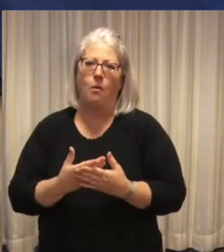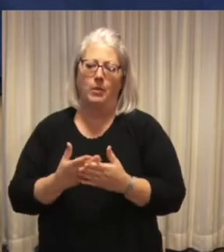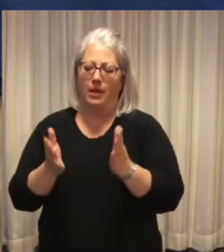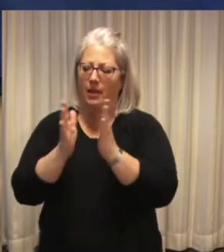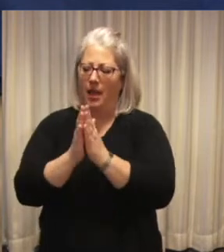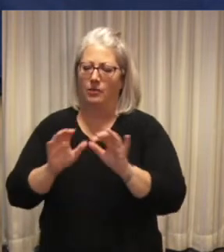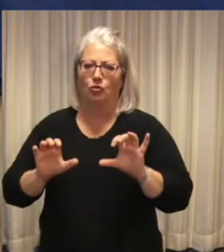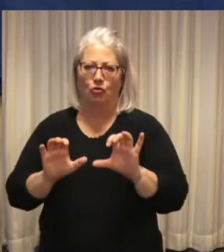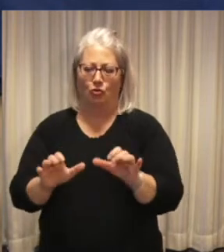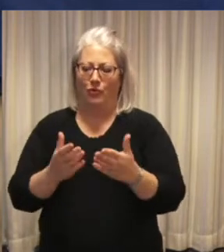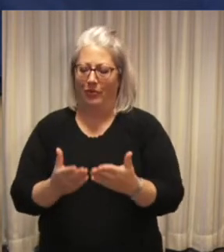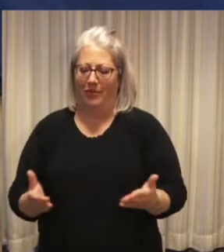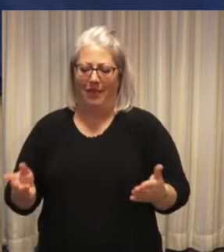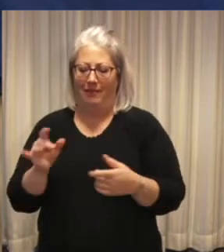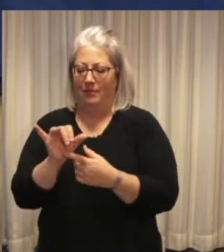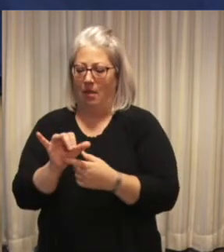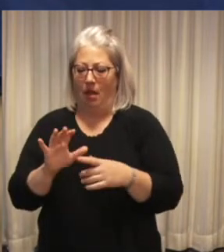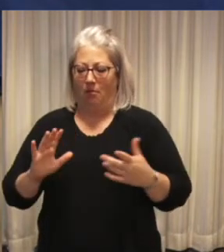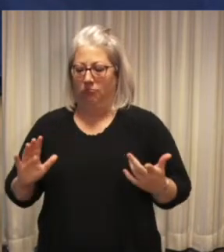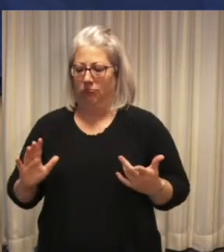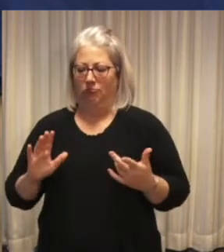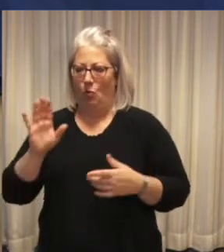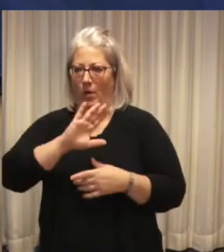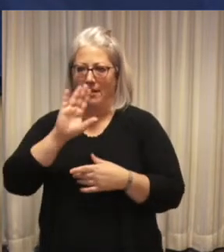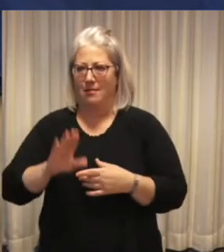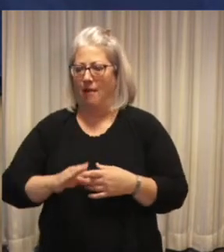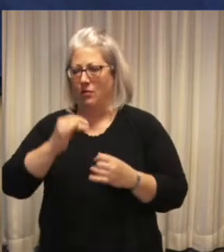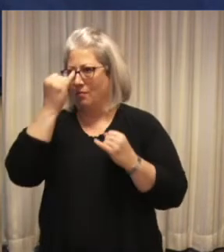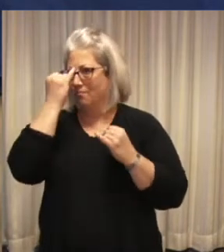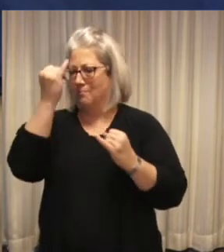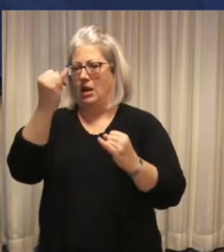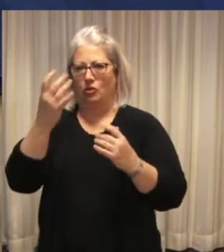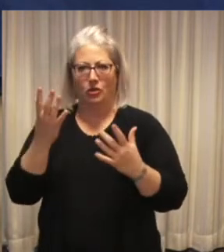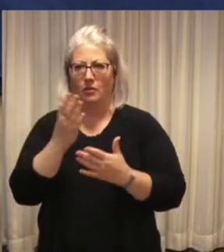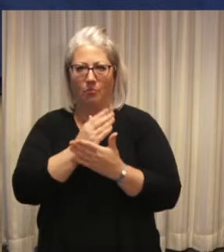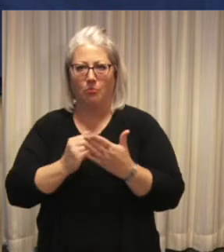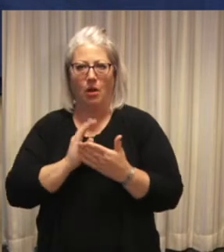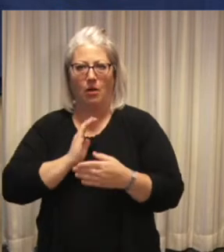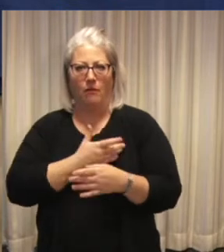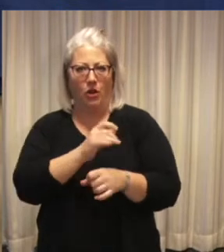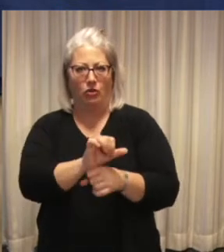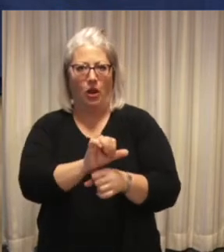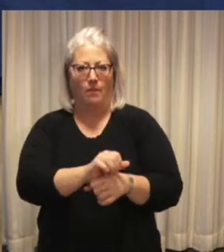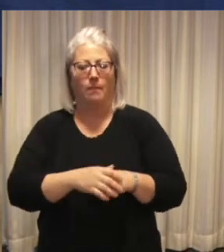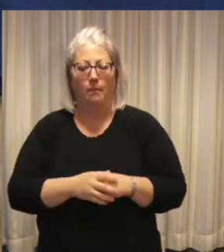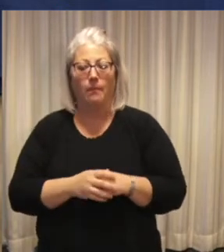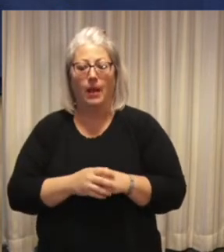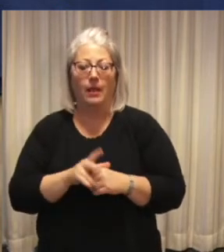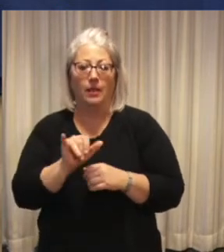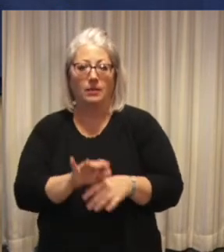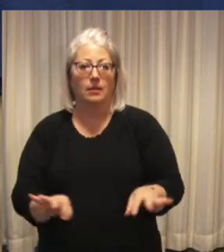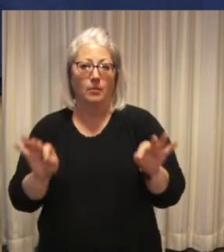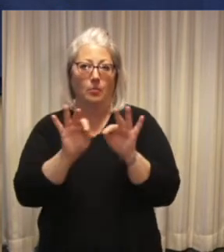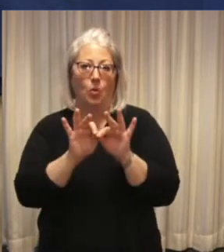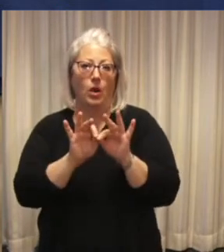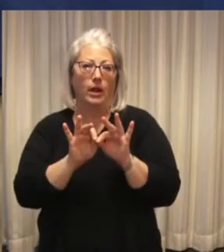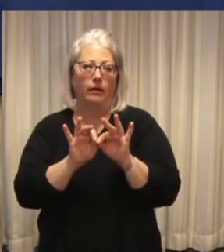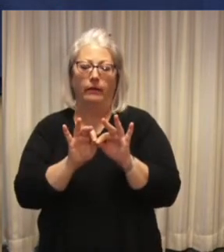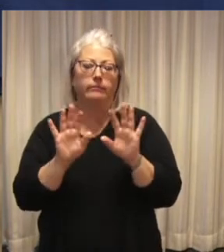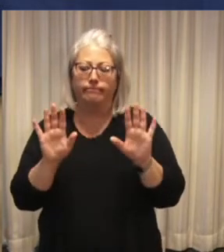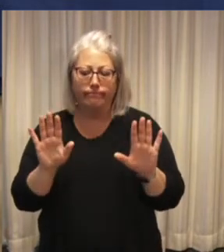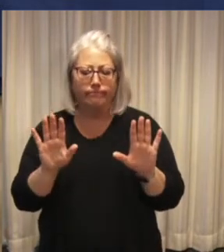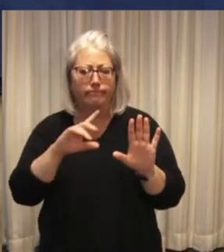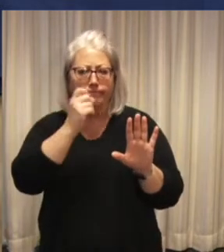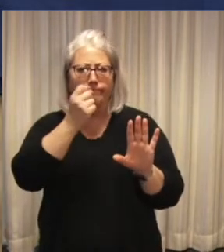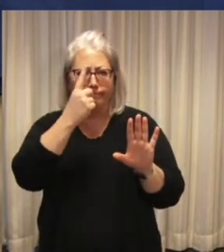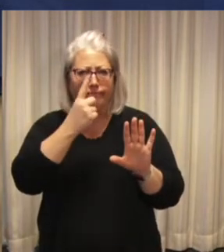quite thought would be part of our jobs is important for everybody to keep in mind. Not that that's an excuse that we shouldn't keep getting better and try to do the